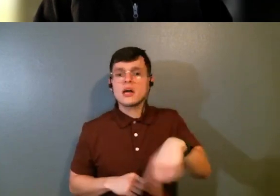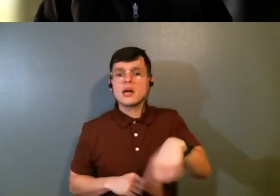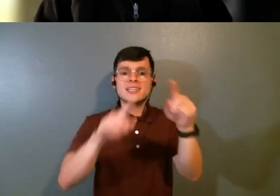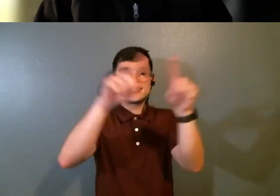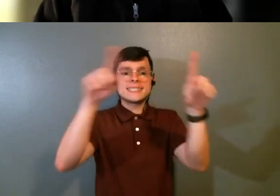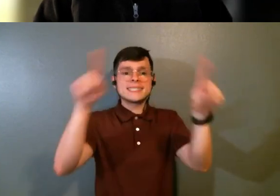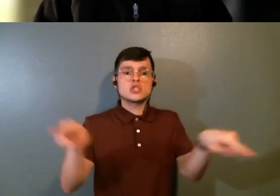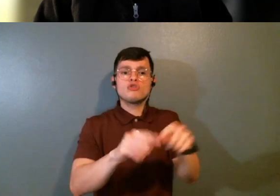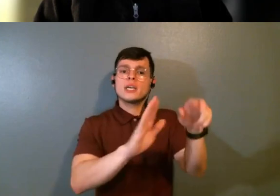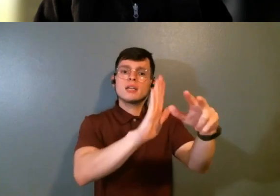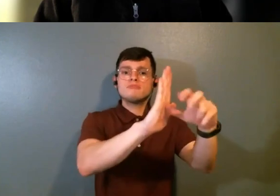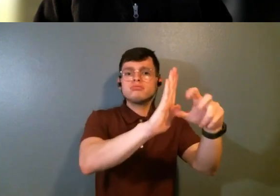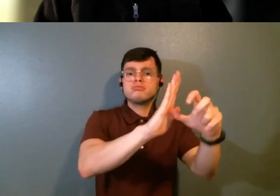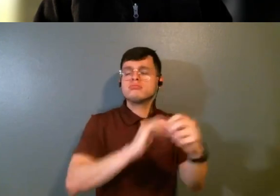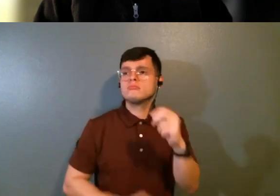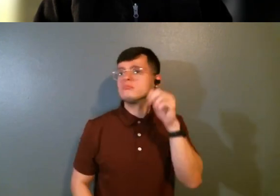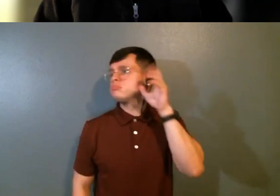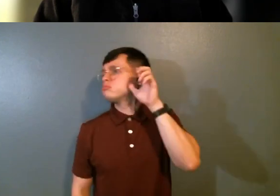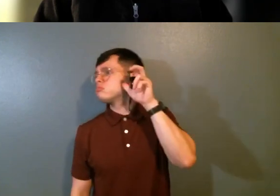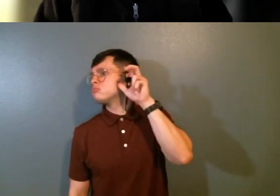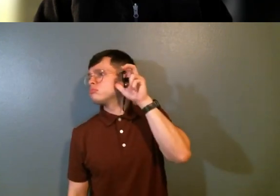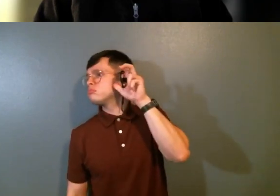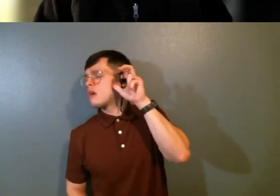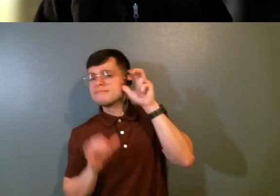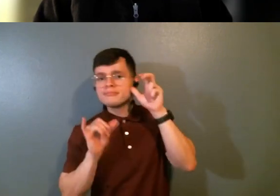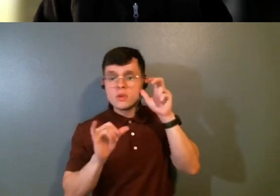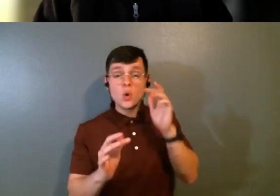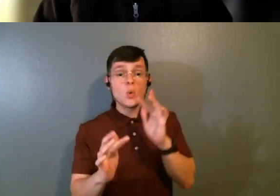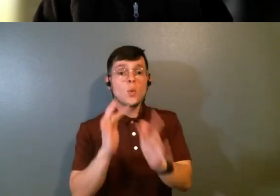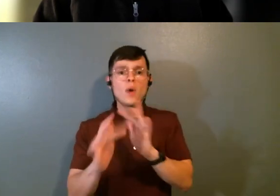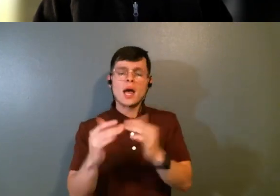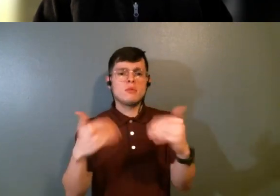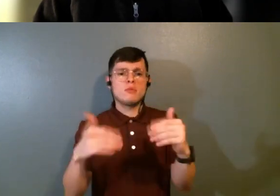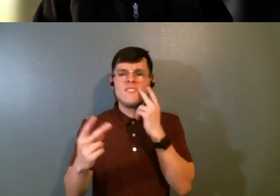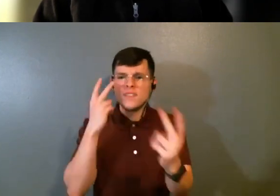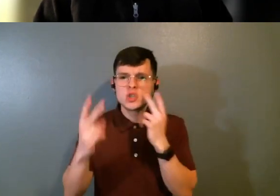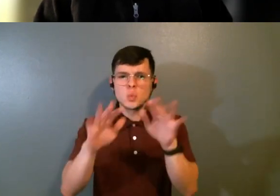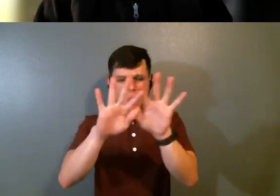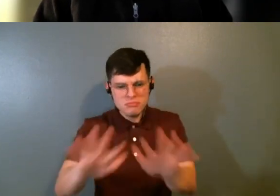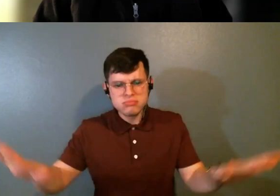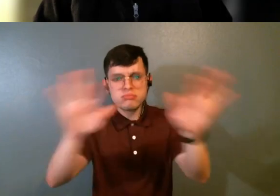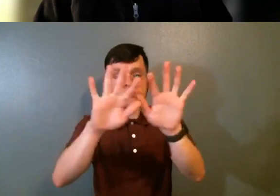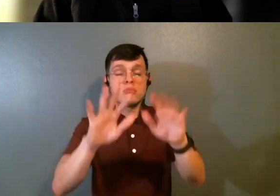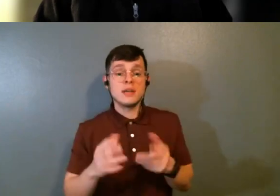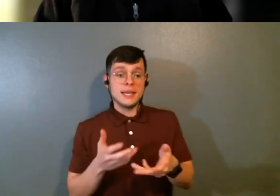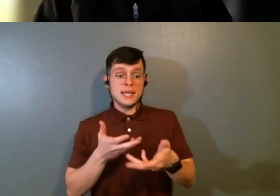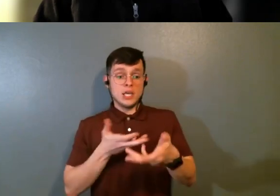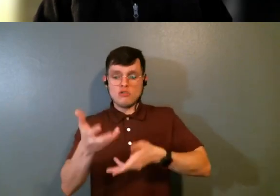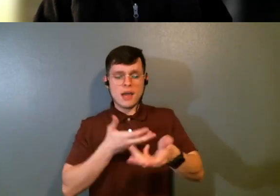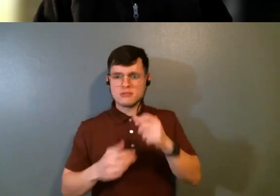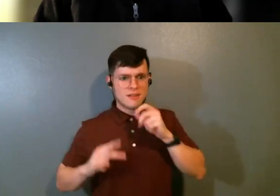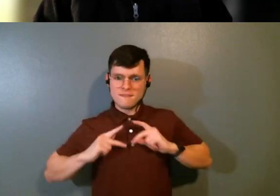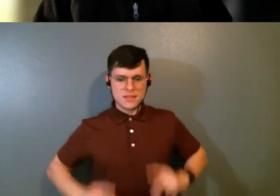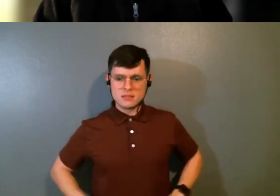can tell you, since the web is a visual interface and our interaction is non-visual,